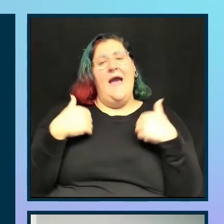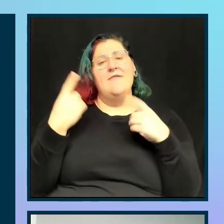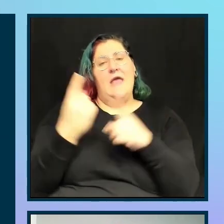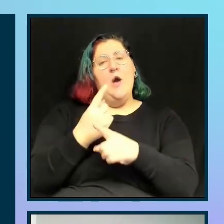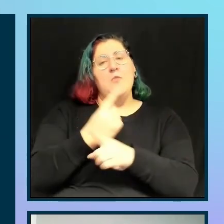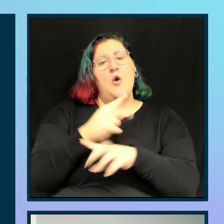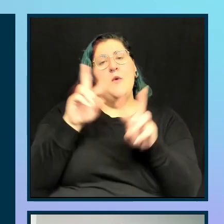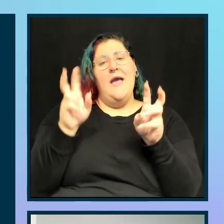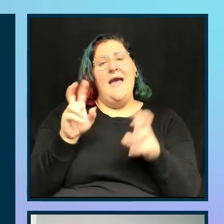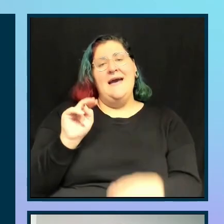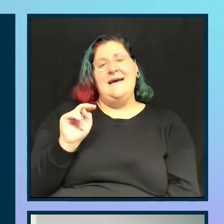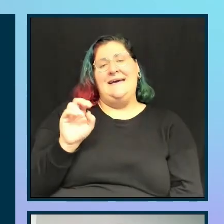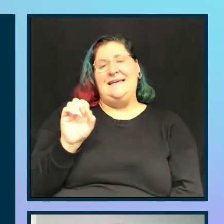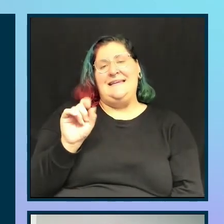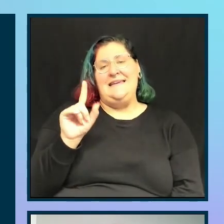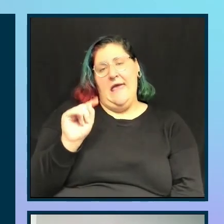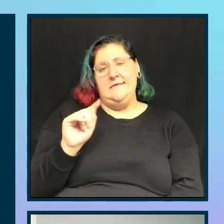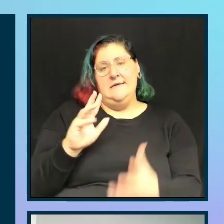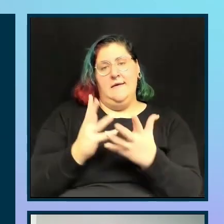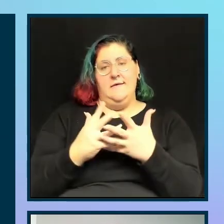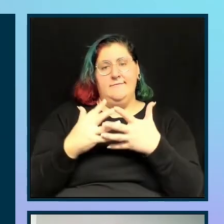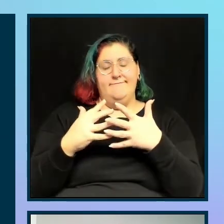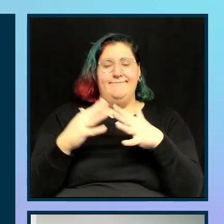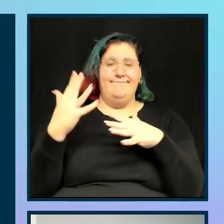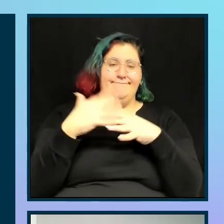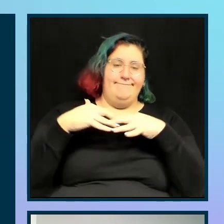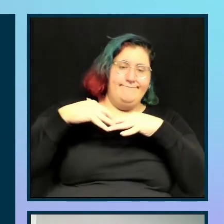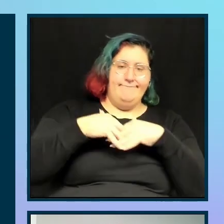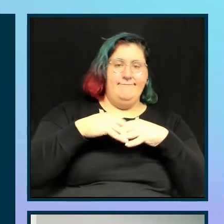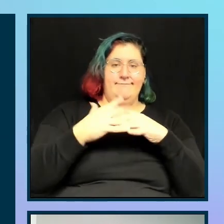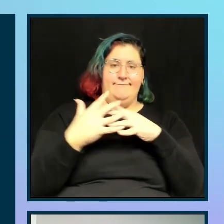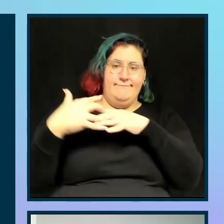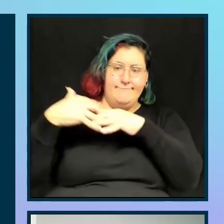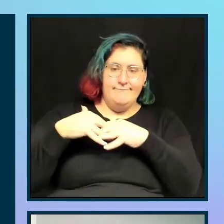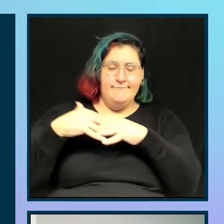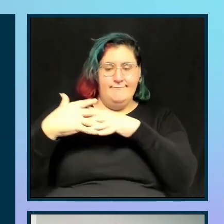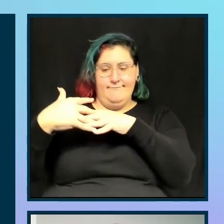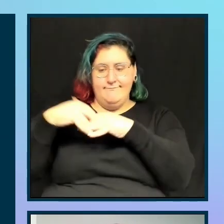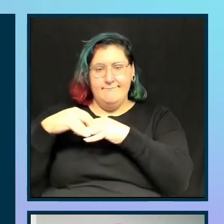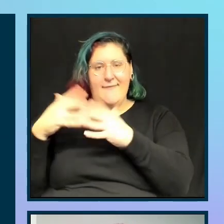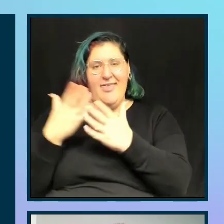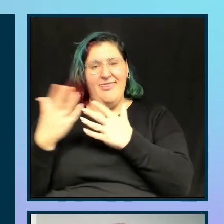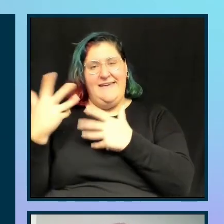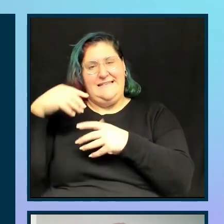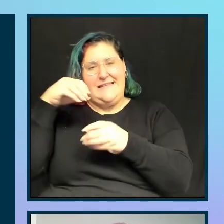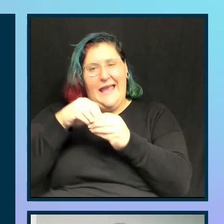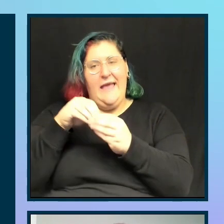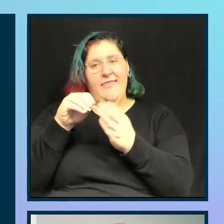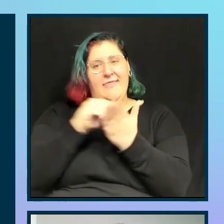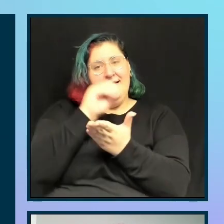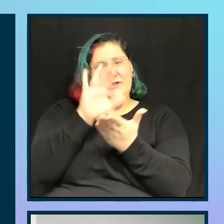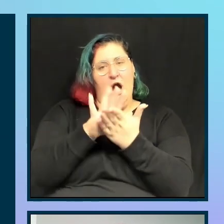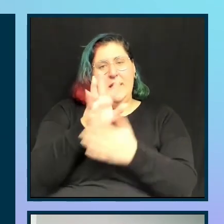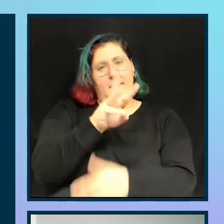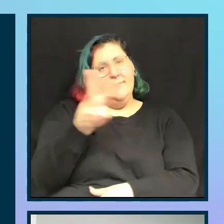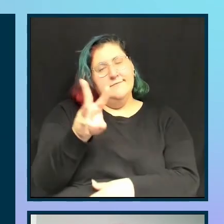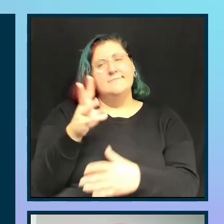to make sure, as I mentioned before, cross-links are available and easily